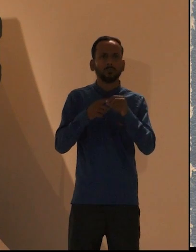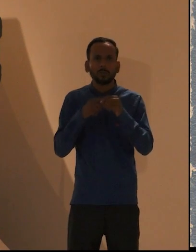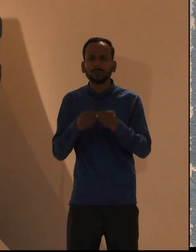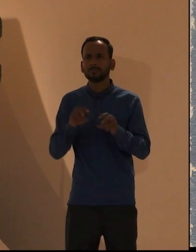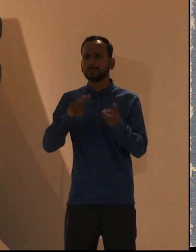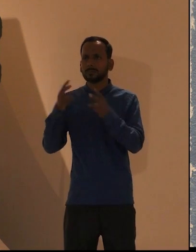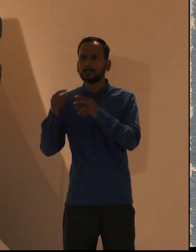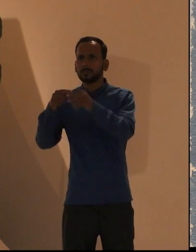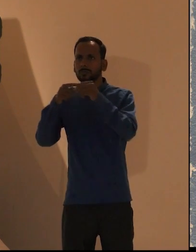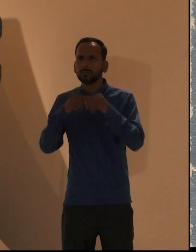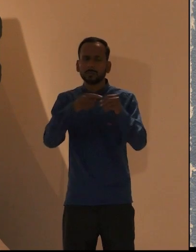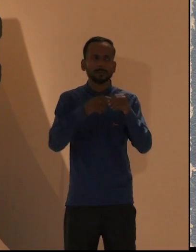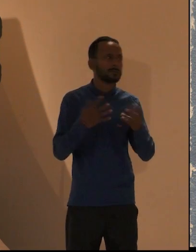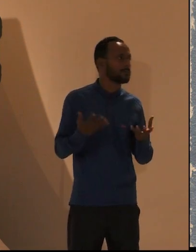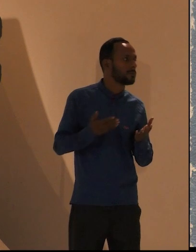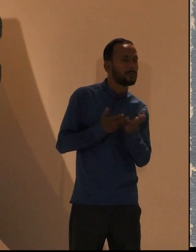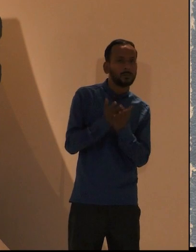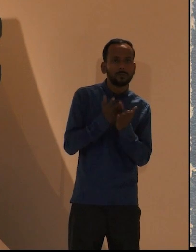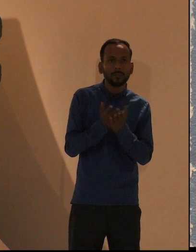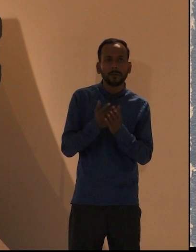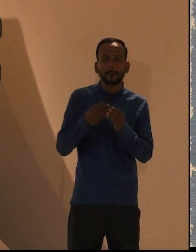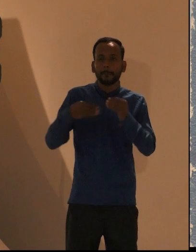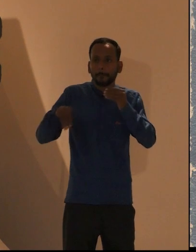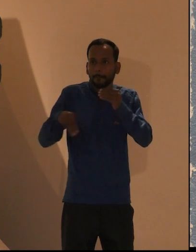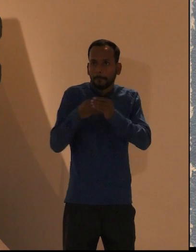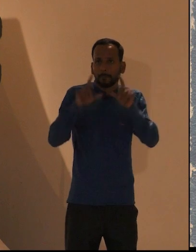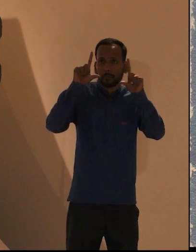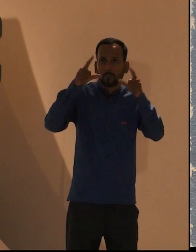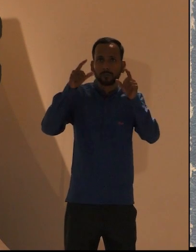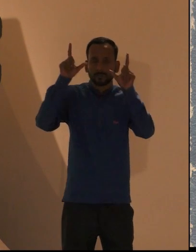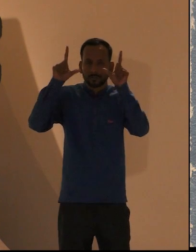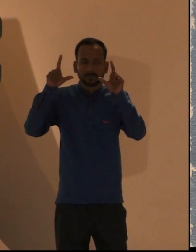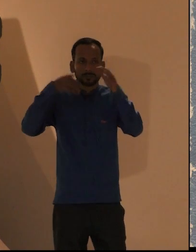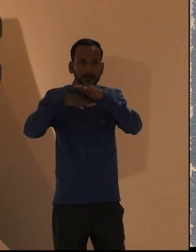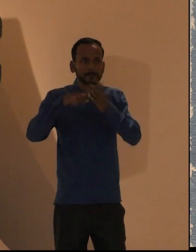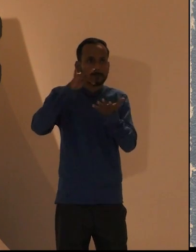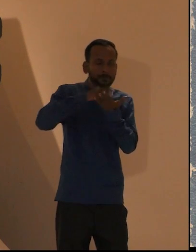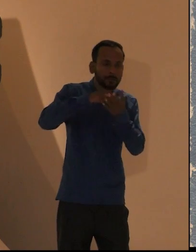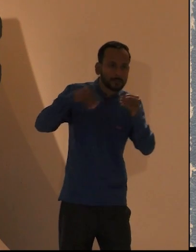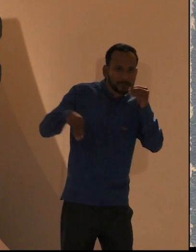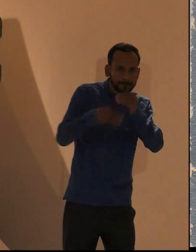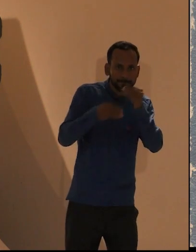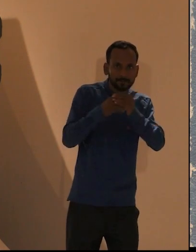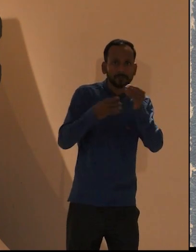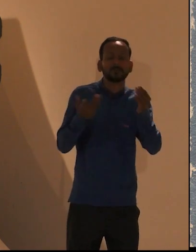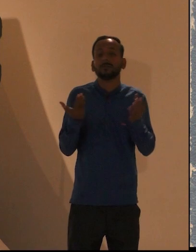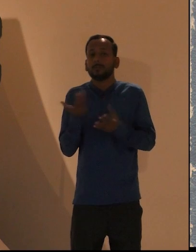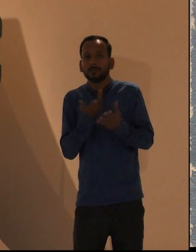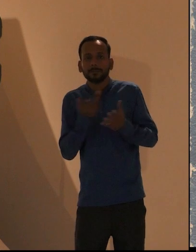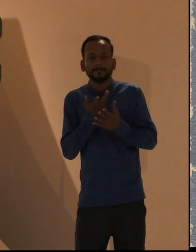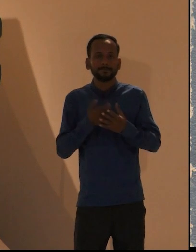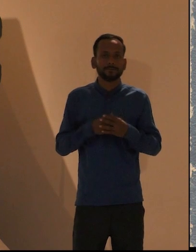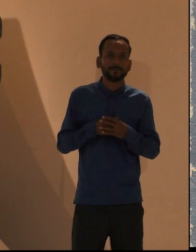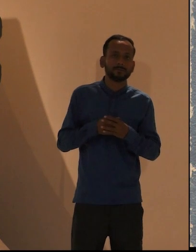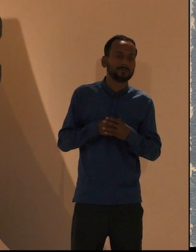up, how we engage with modernity, how we make space for the voices of the marginal, of